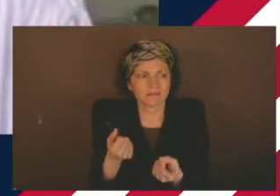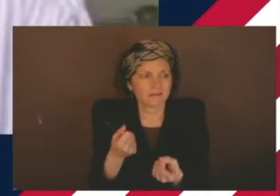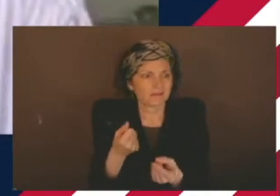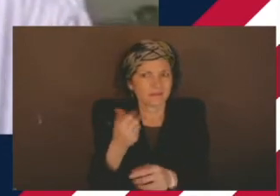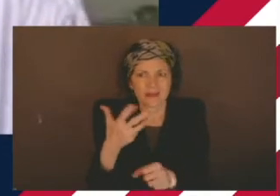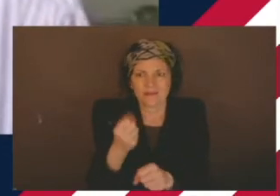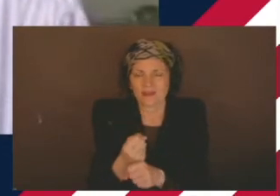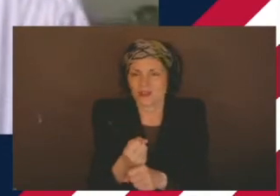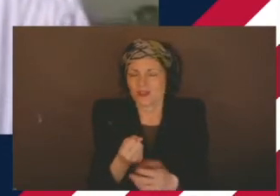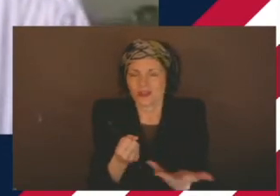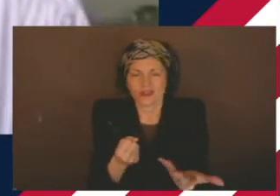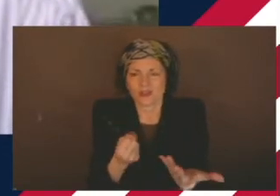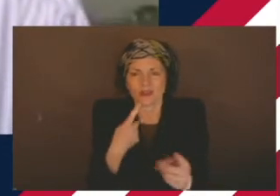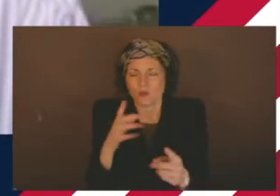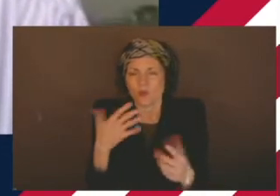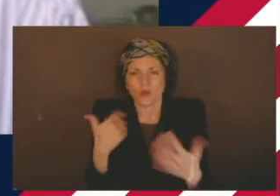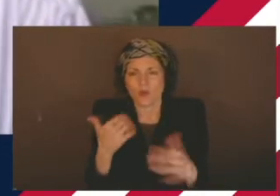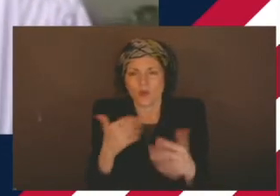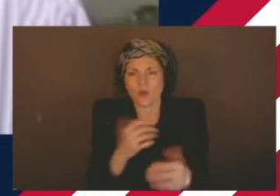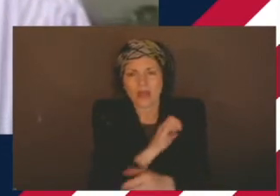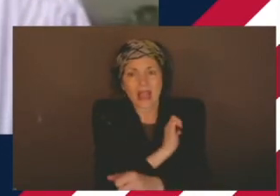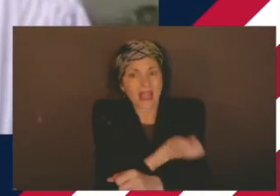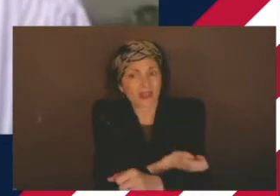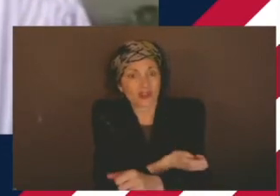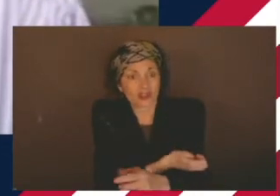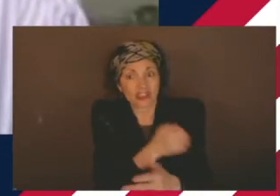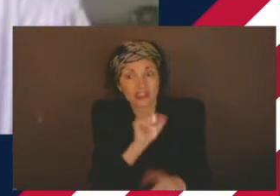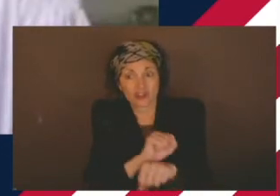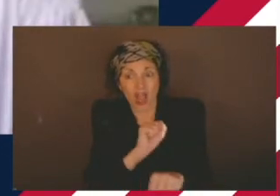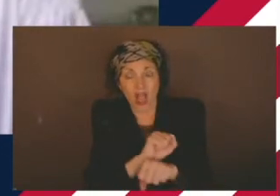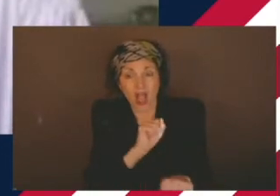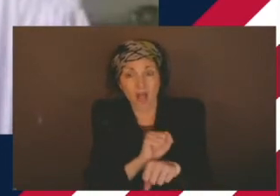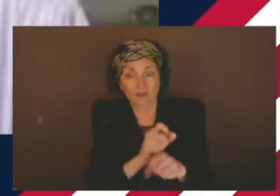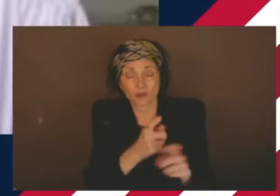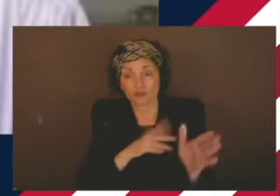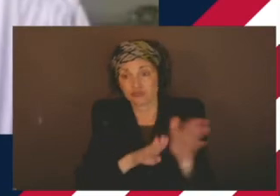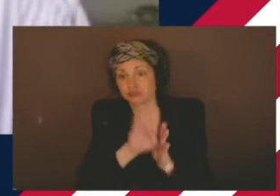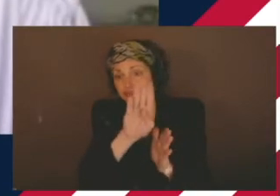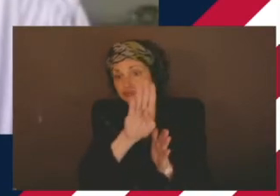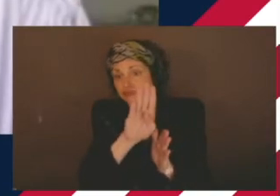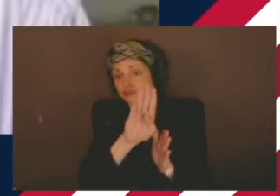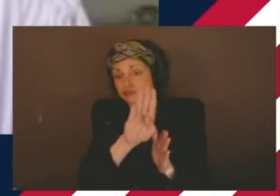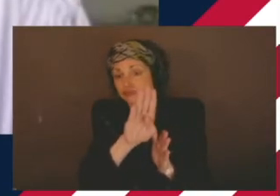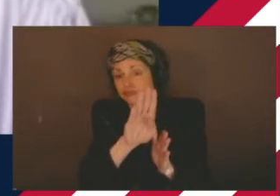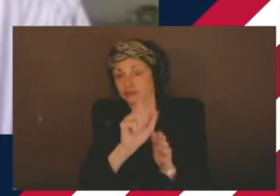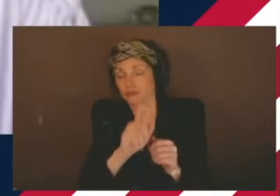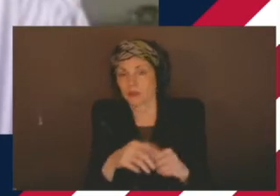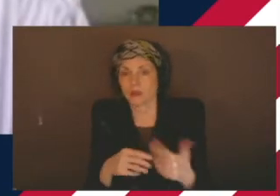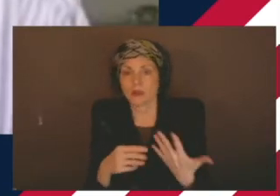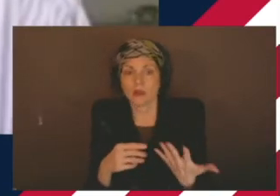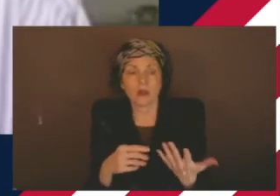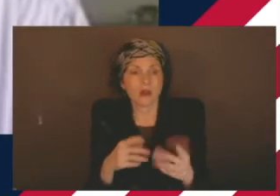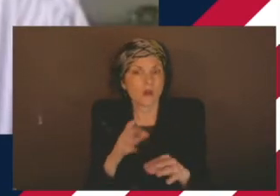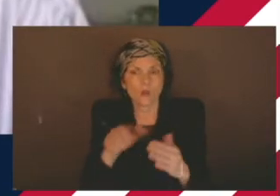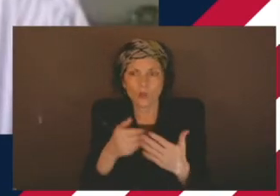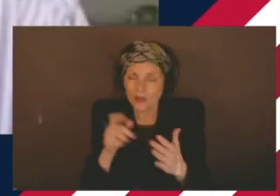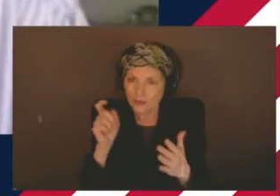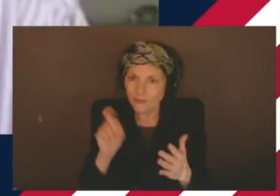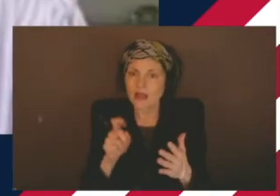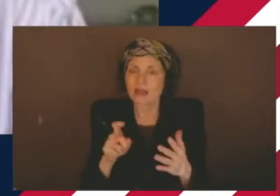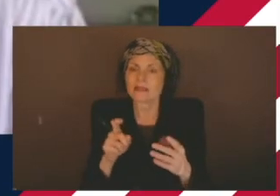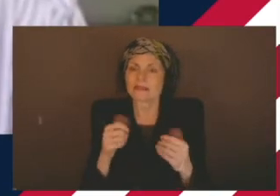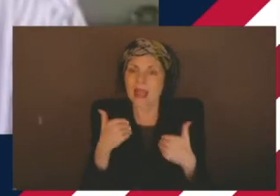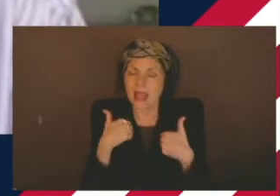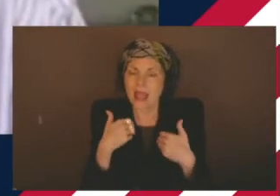outpaced the economy more than 2 to 1. So congressional stimulus, appropriations, or other authorities for clean energy will leverage strong